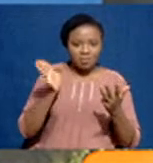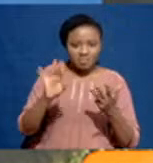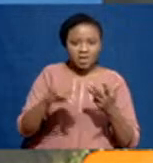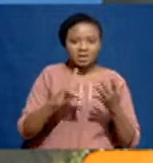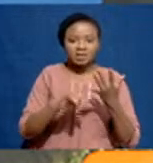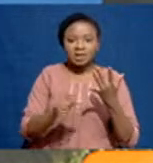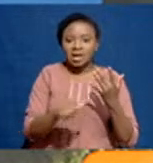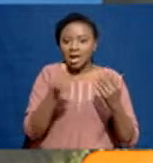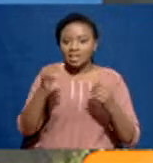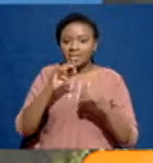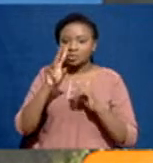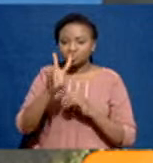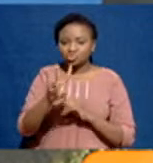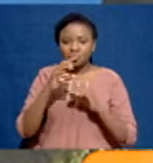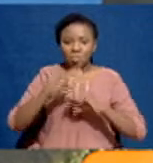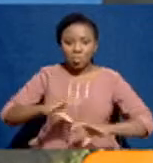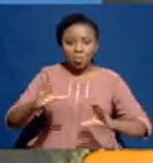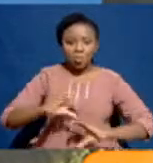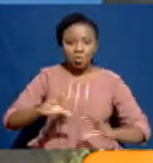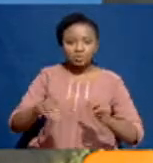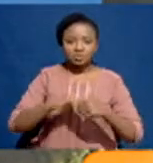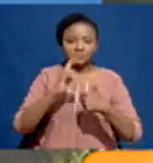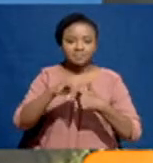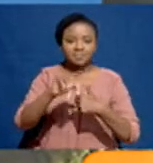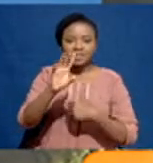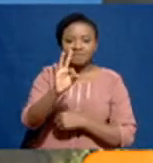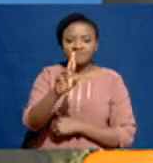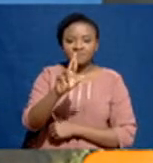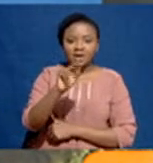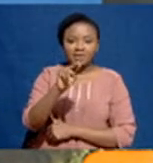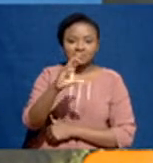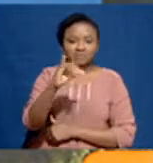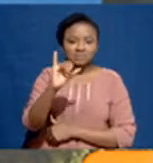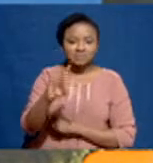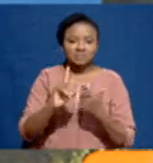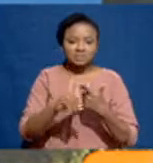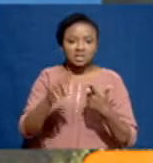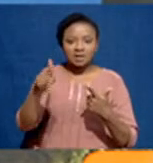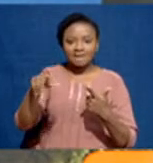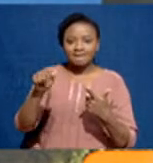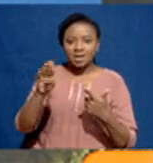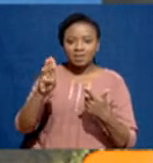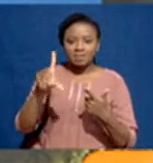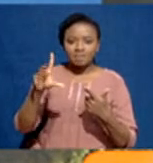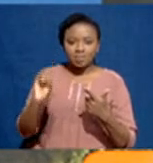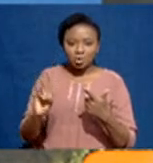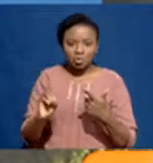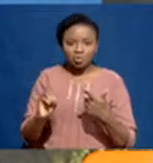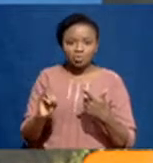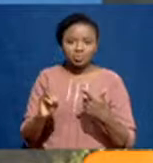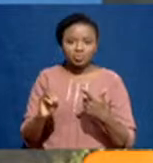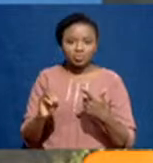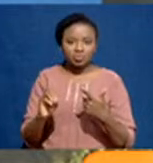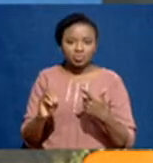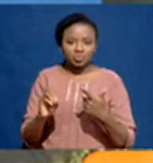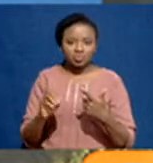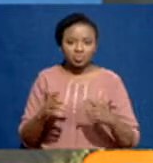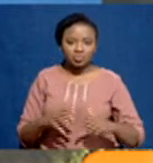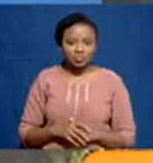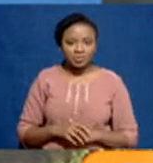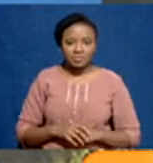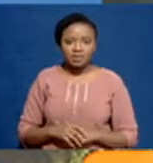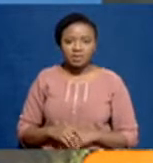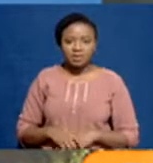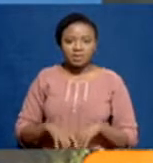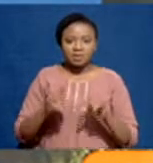new coaches, Francis Haringingo and Pablo Ndumwina. Coach David Uma has been elevated to the role